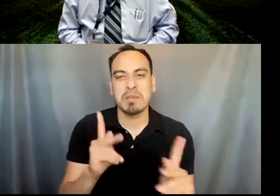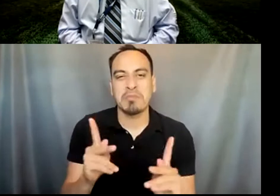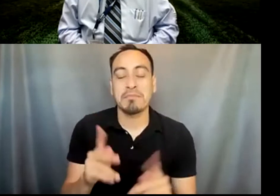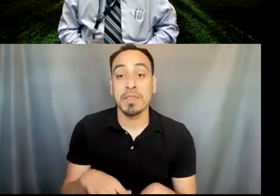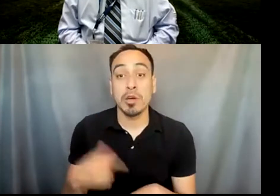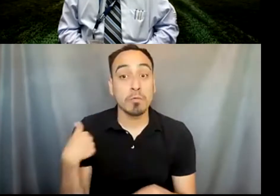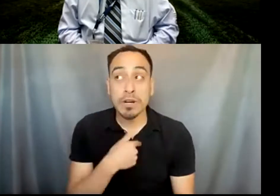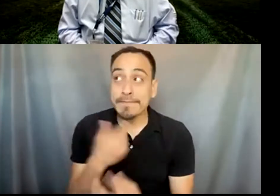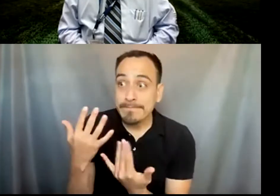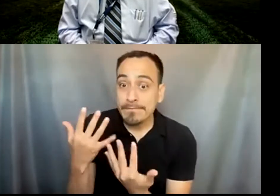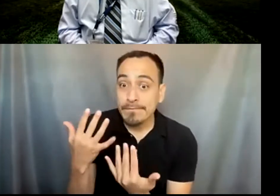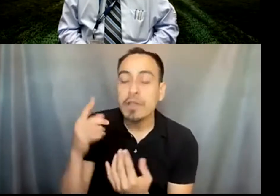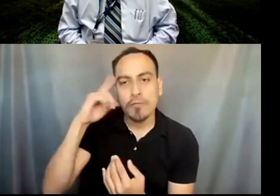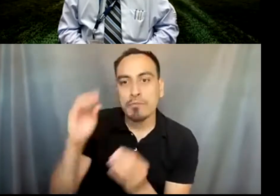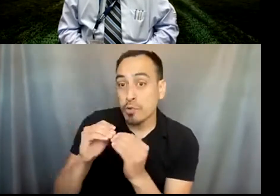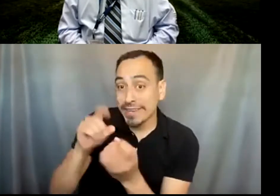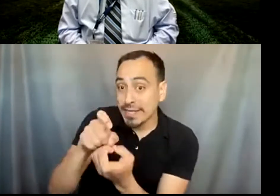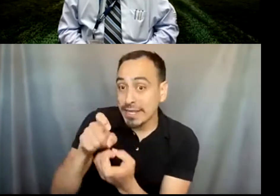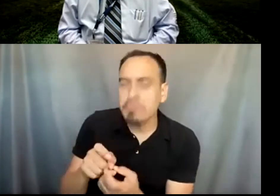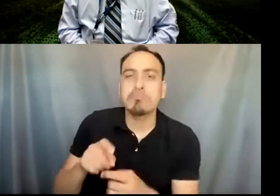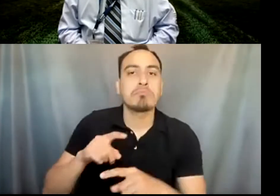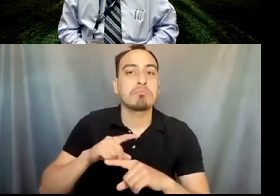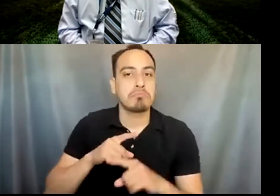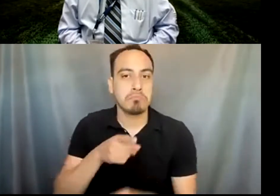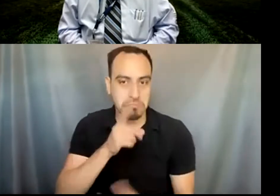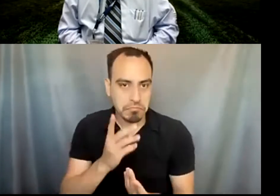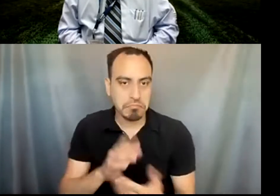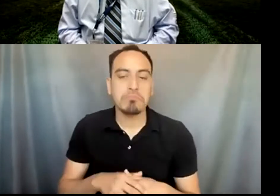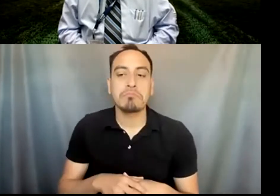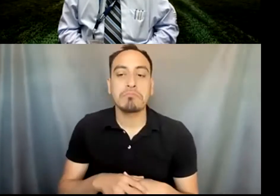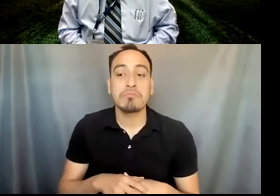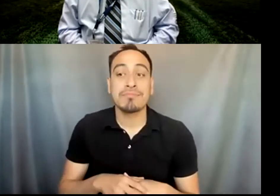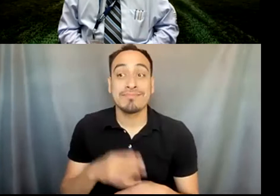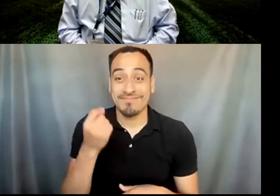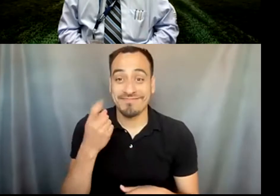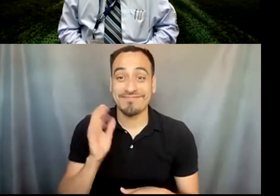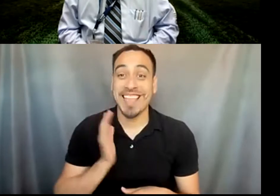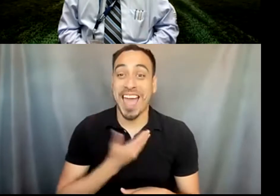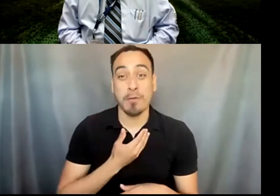of that. And then as for what is causing our flatlining, as you call it,